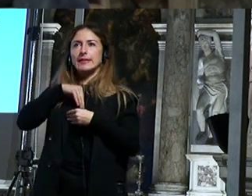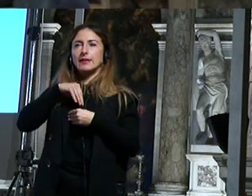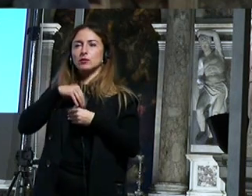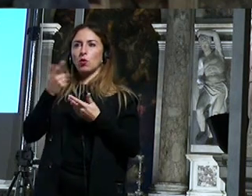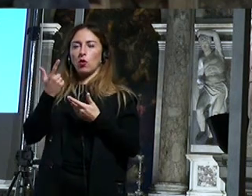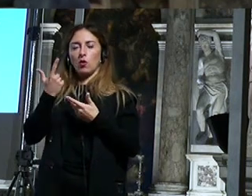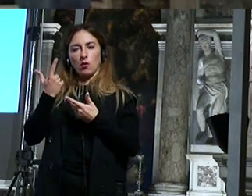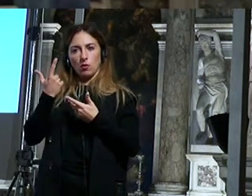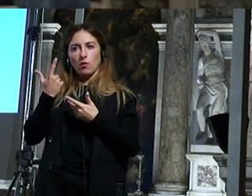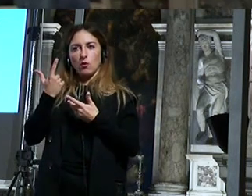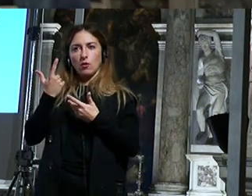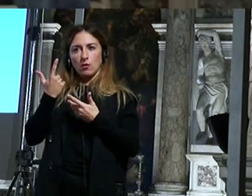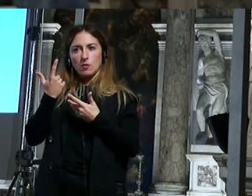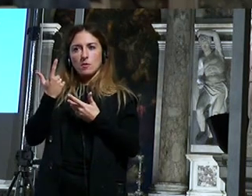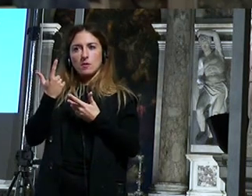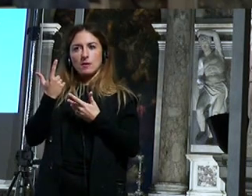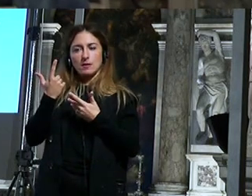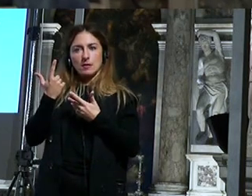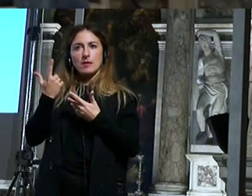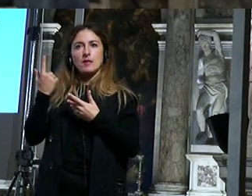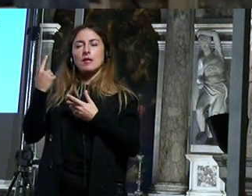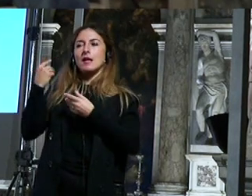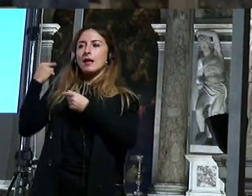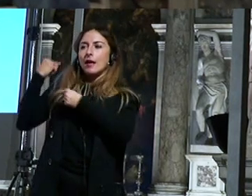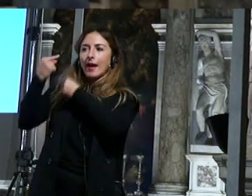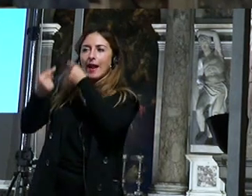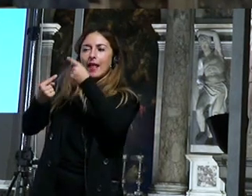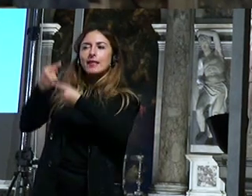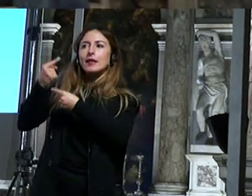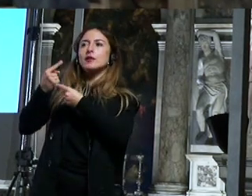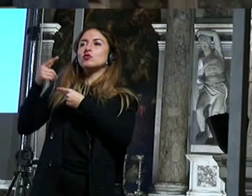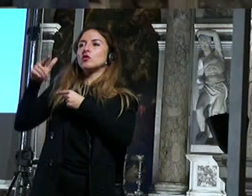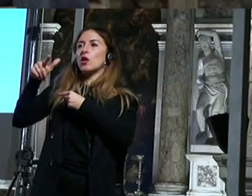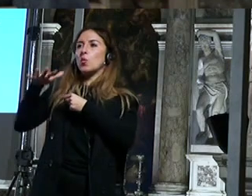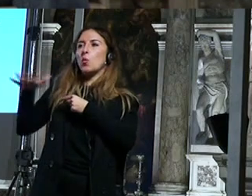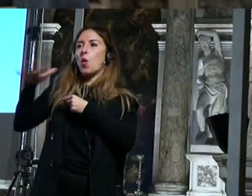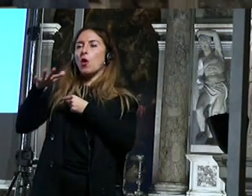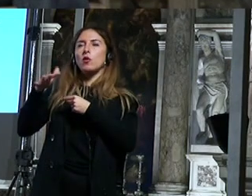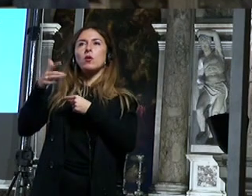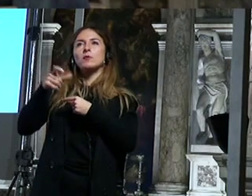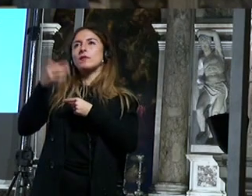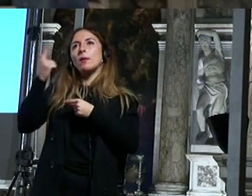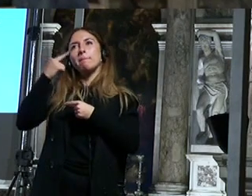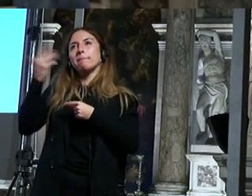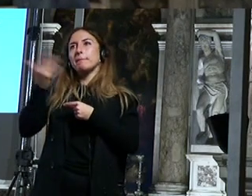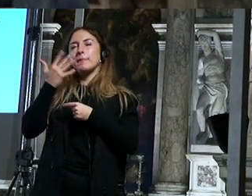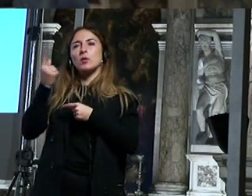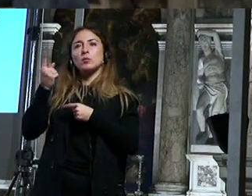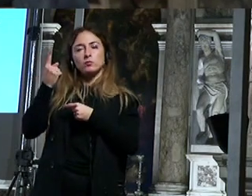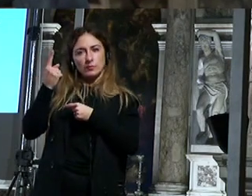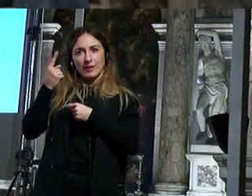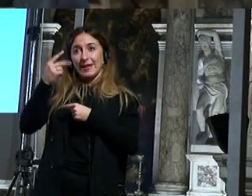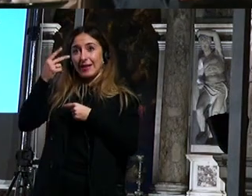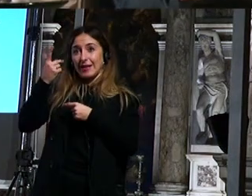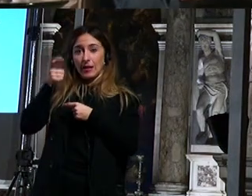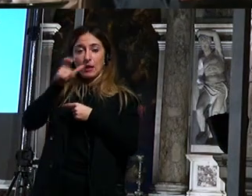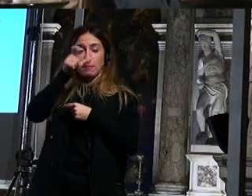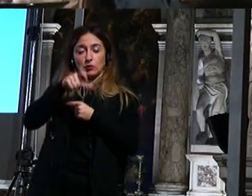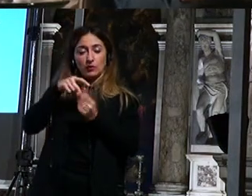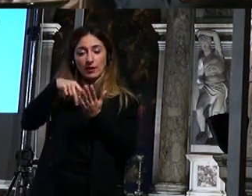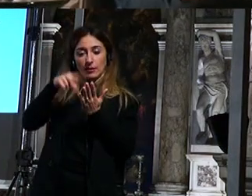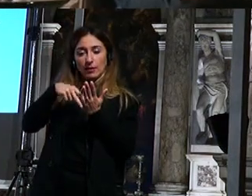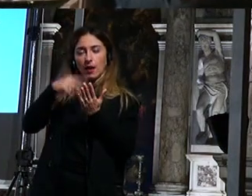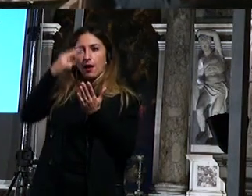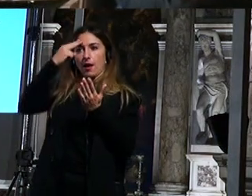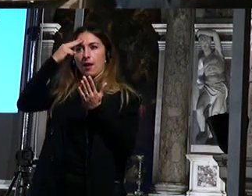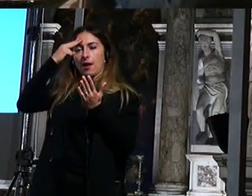mean, you trigger something in a reader when you mention a place, and you create a sort of expectations concerning that